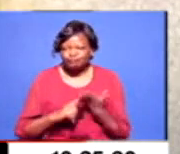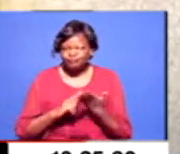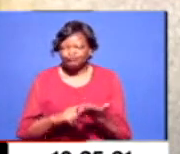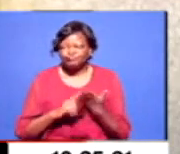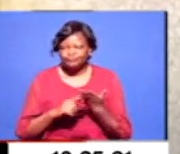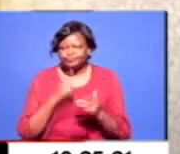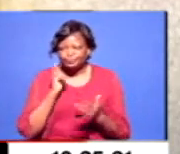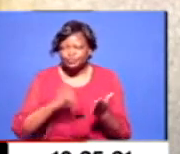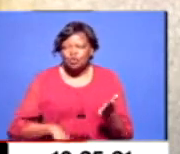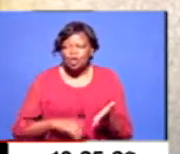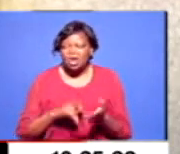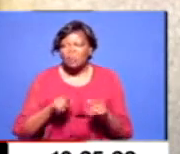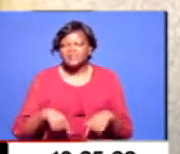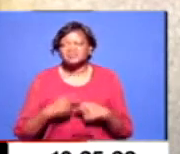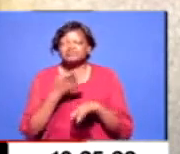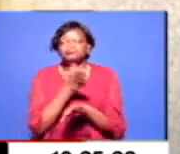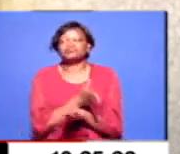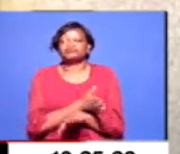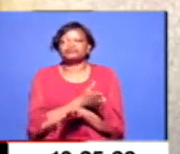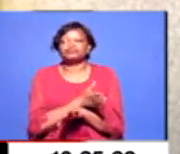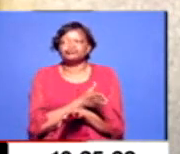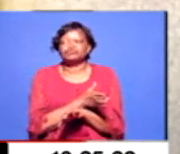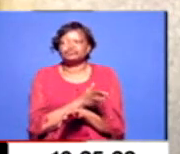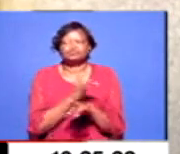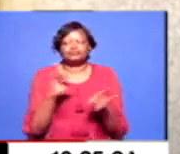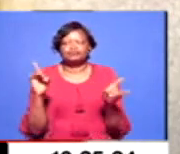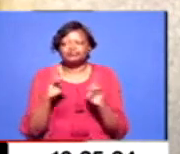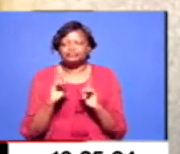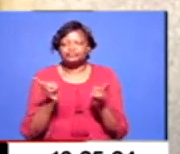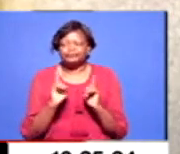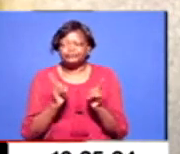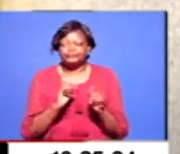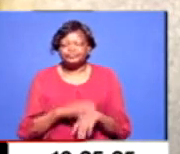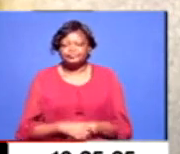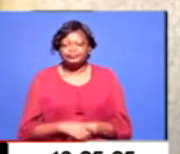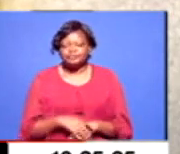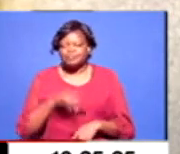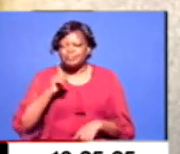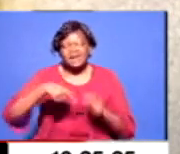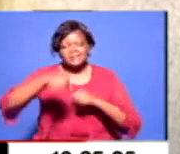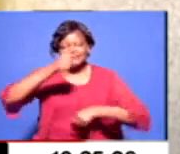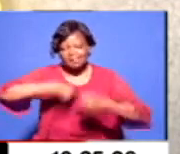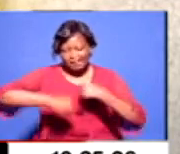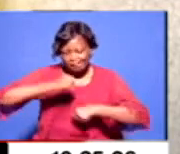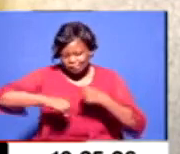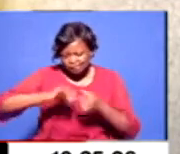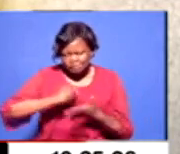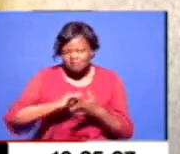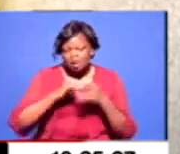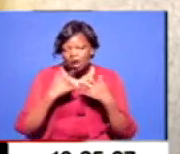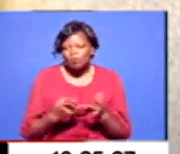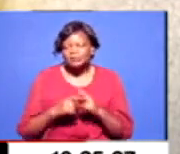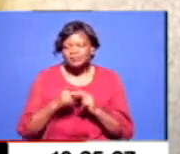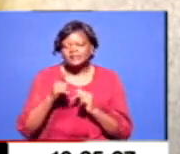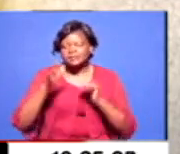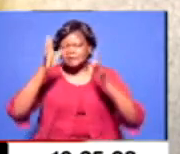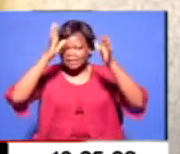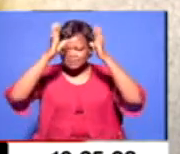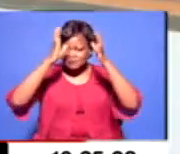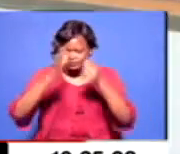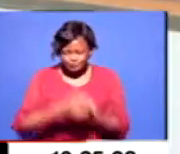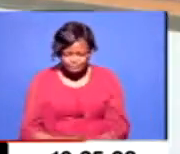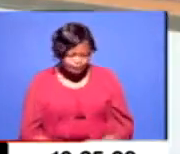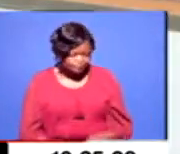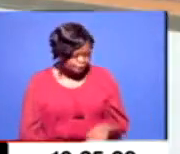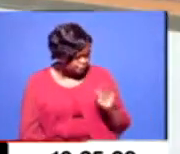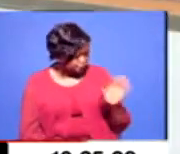said we're not going to sit and watch as this happens. That is how we started this initiative. And Lucy,